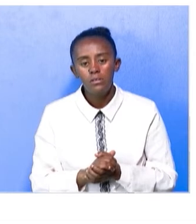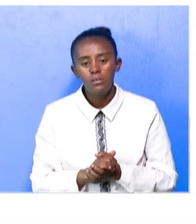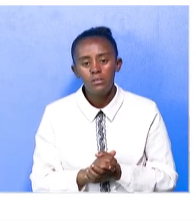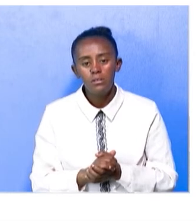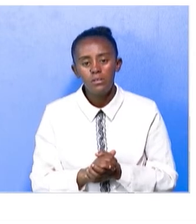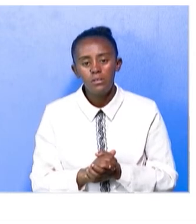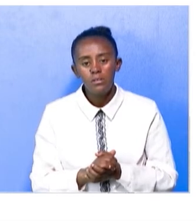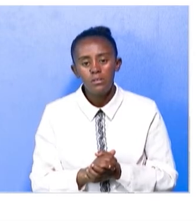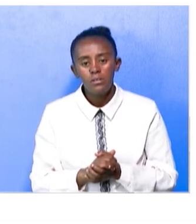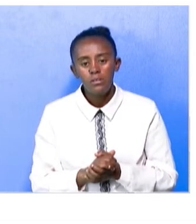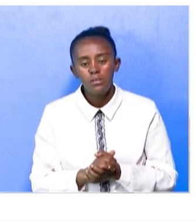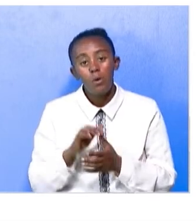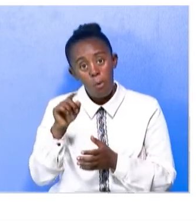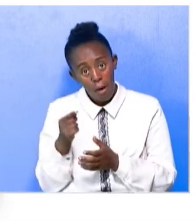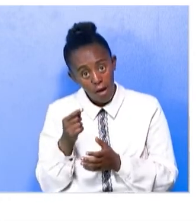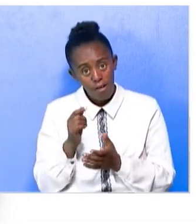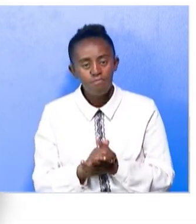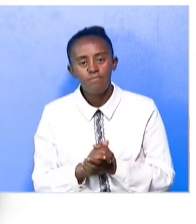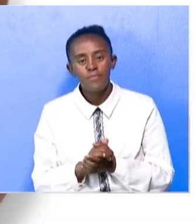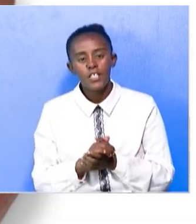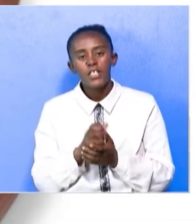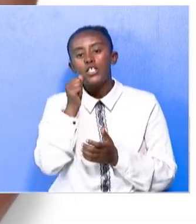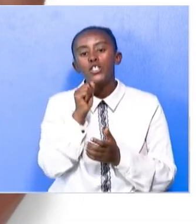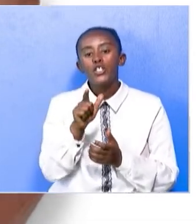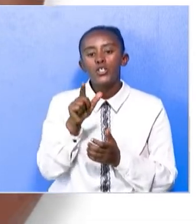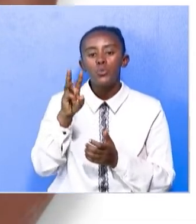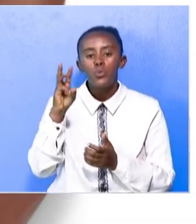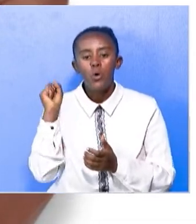comma, right? Comma, she was singing.